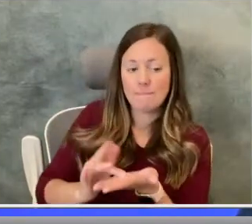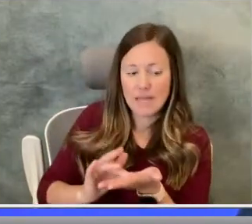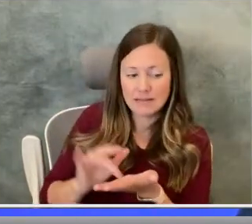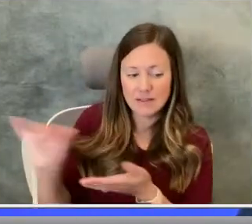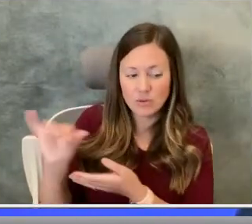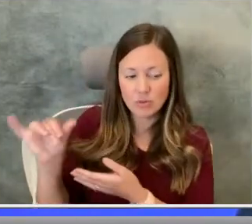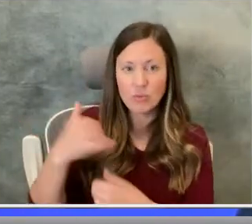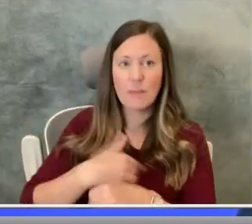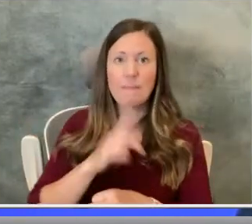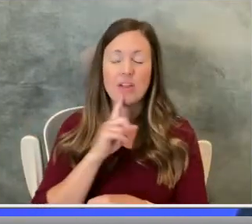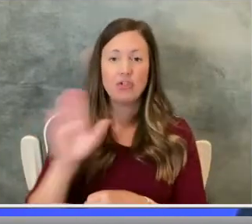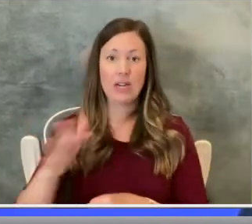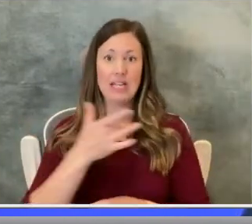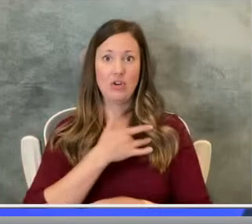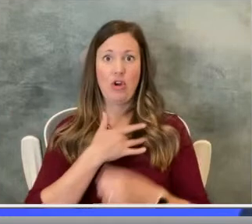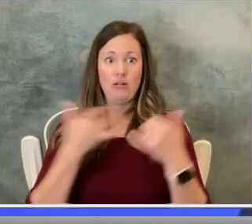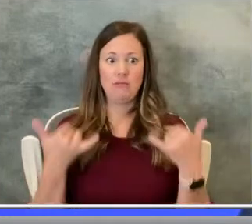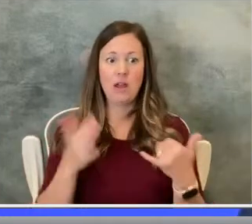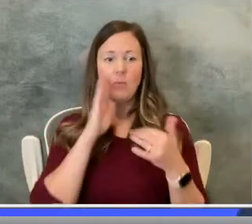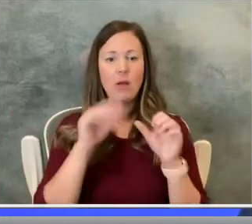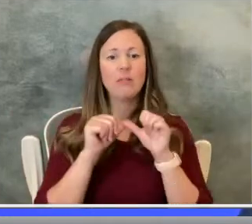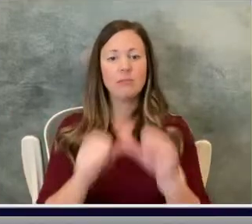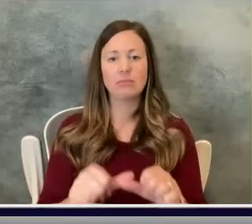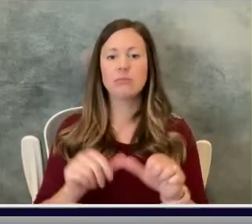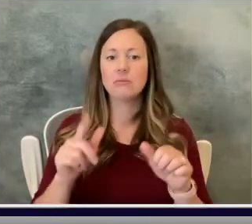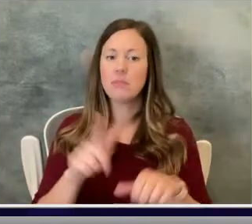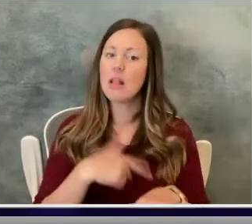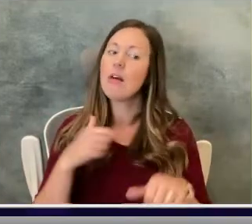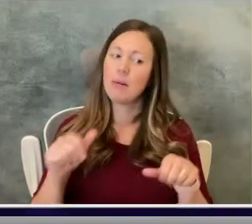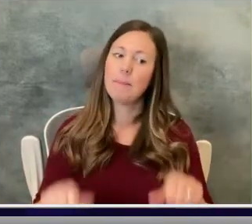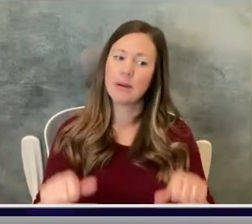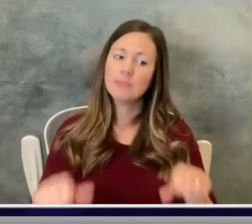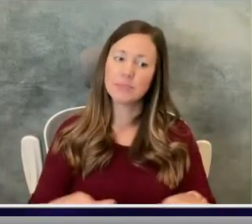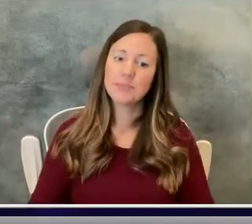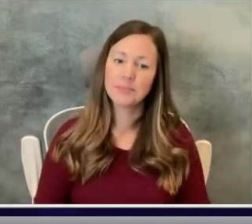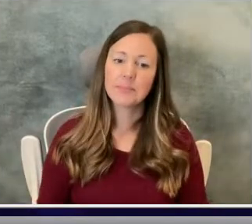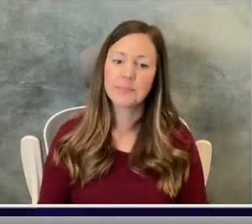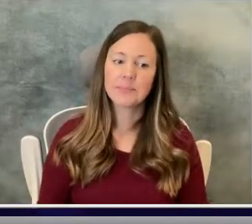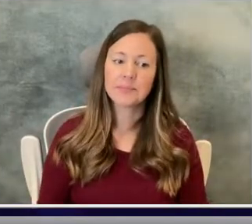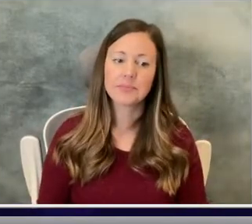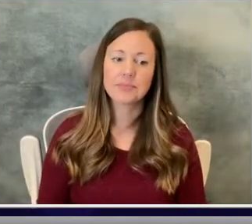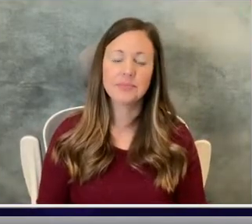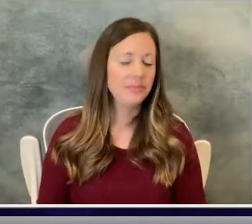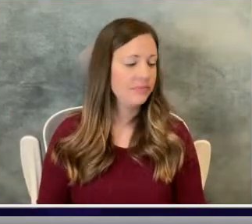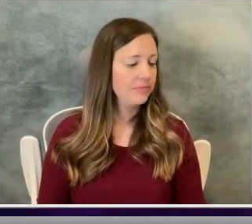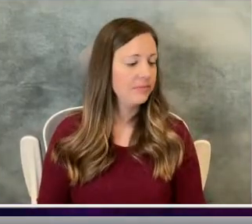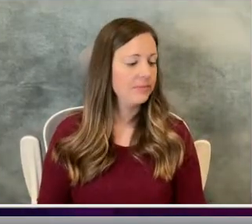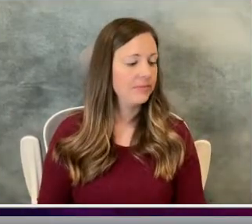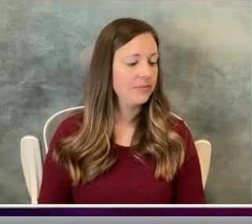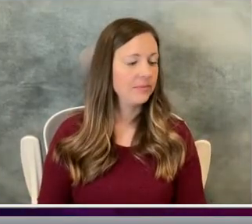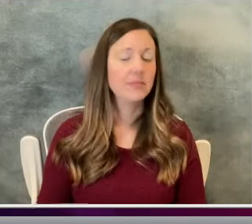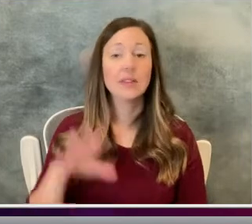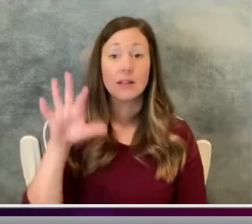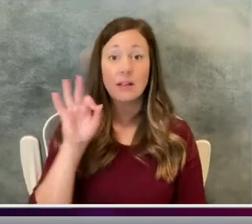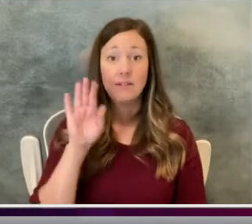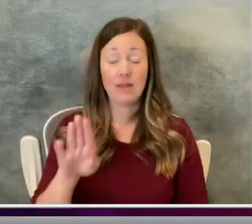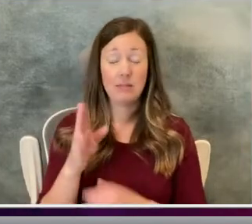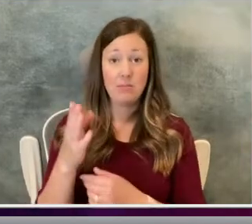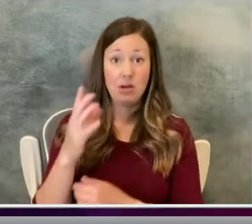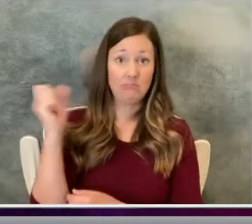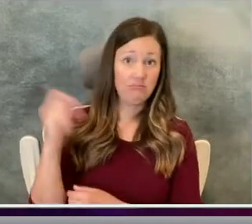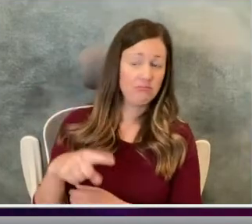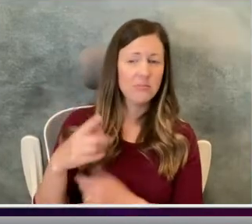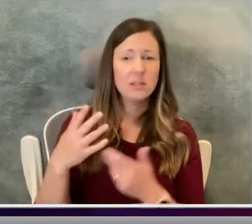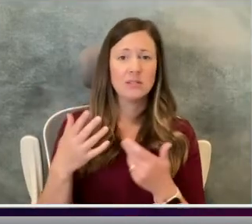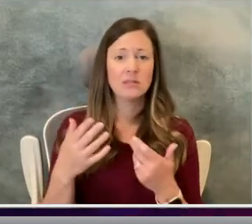to last as long as we can get it. Our Facebook viewer Yen Liang wants to know if moderate aerobic exercise